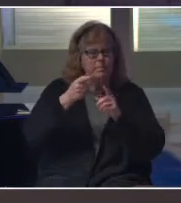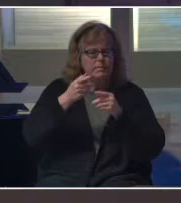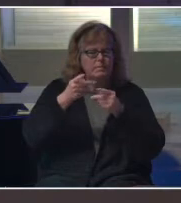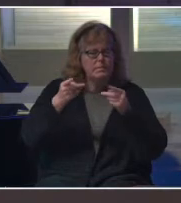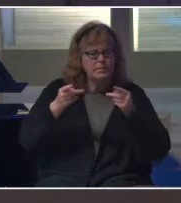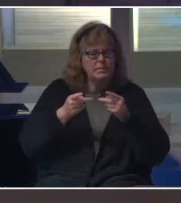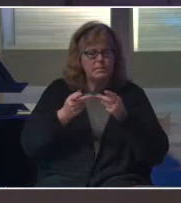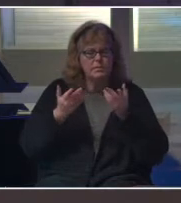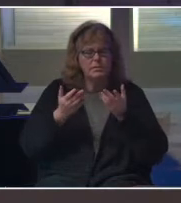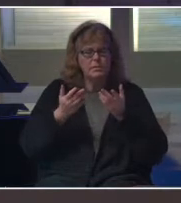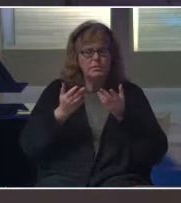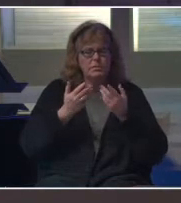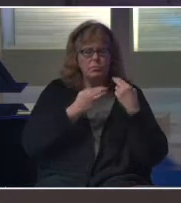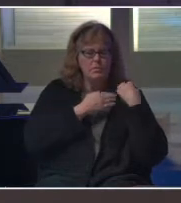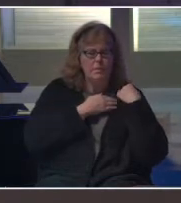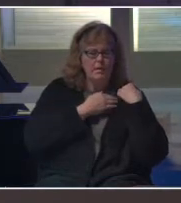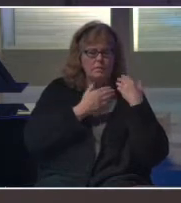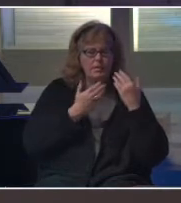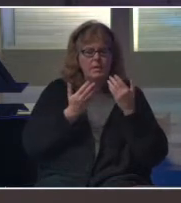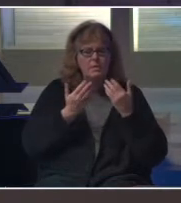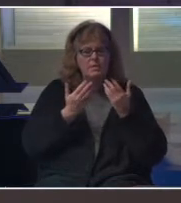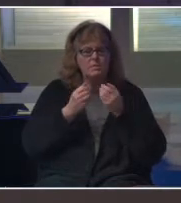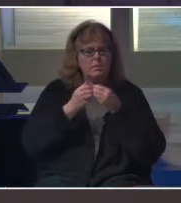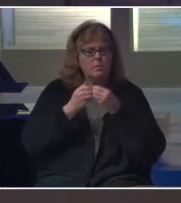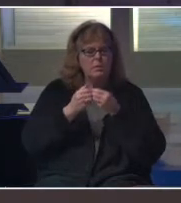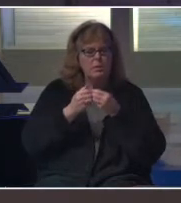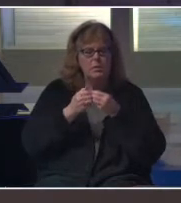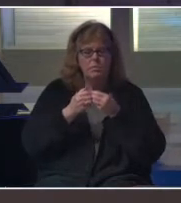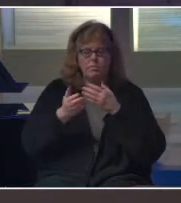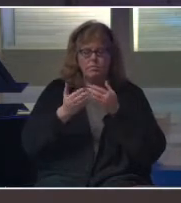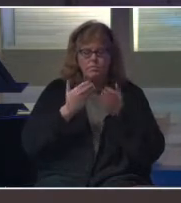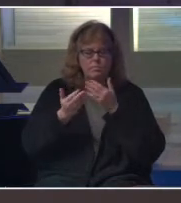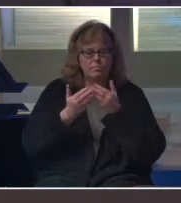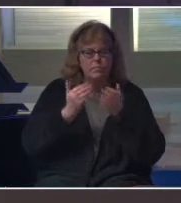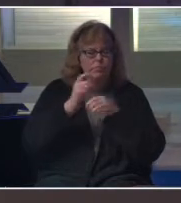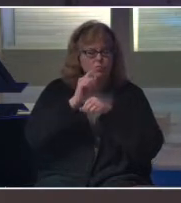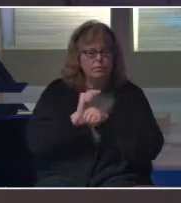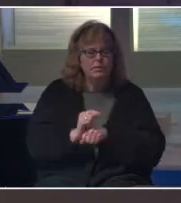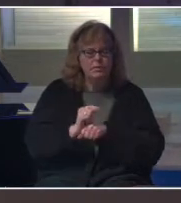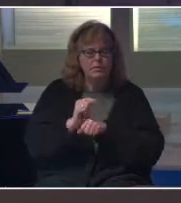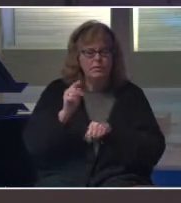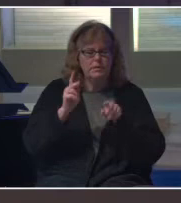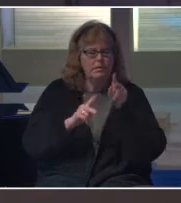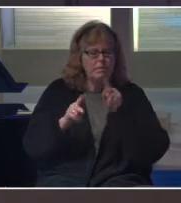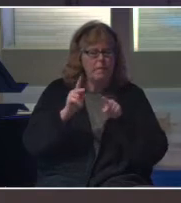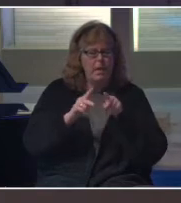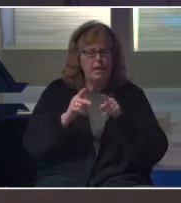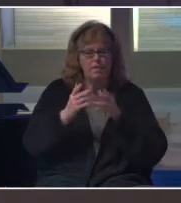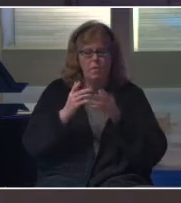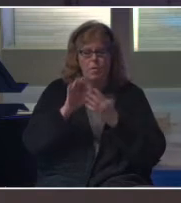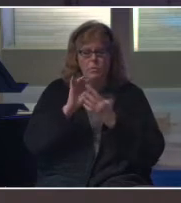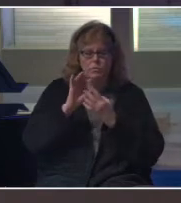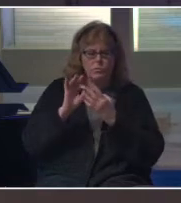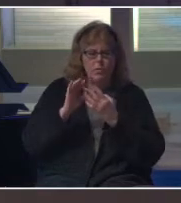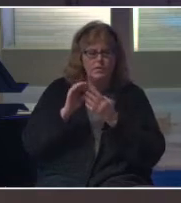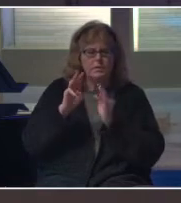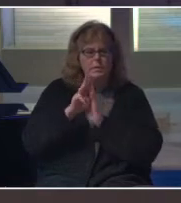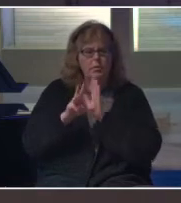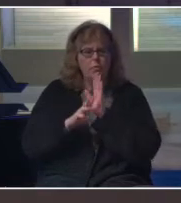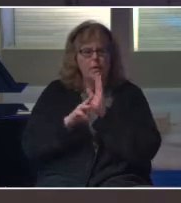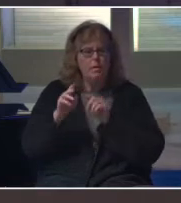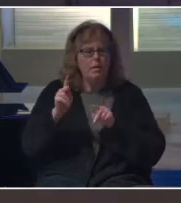positions, responsibilities, without regard to the traditions of men or to the choices and will of